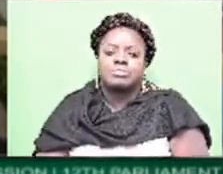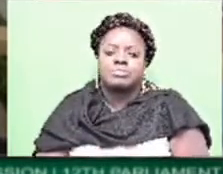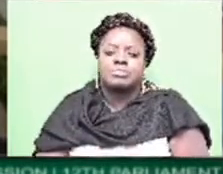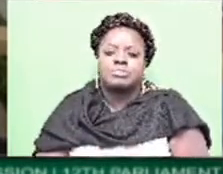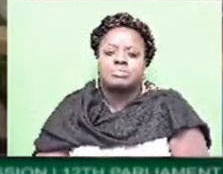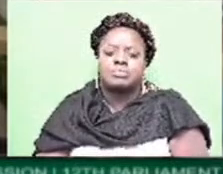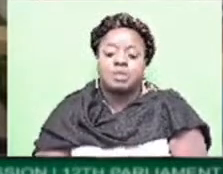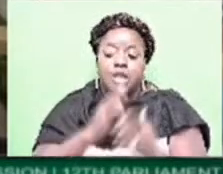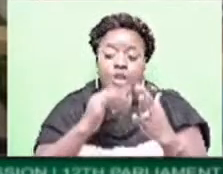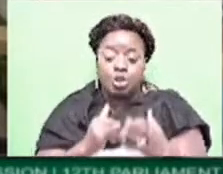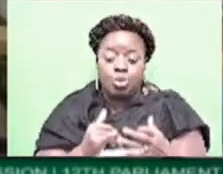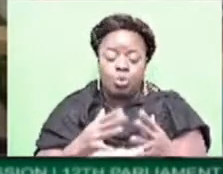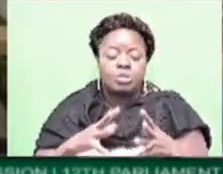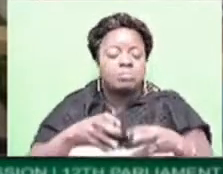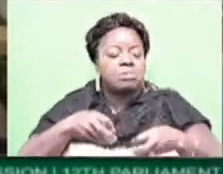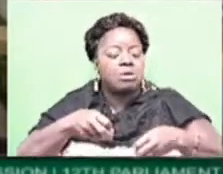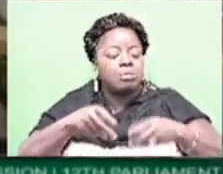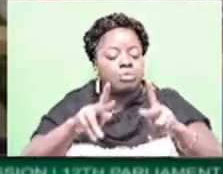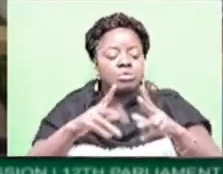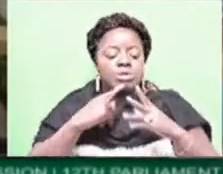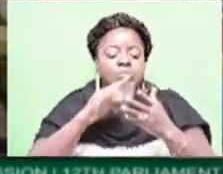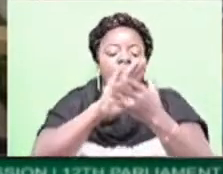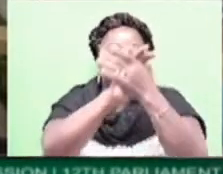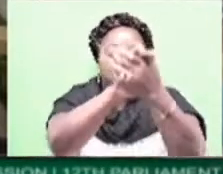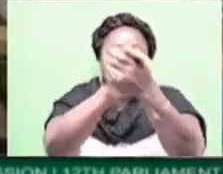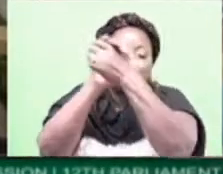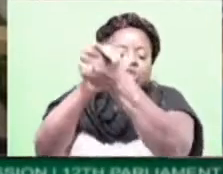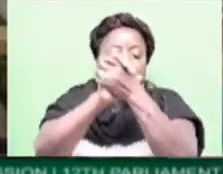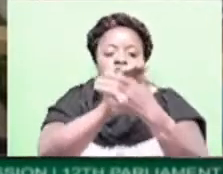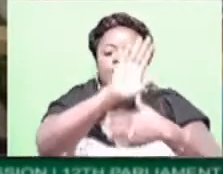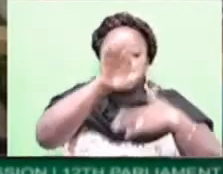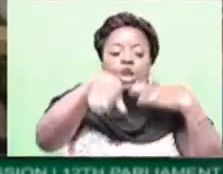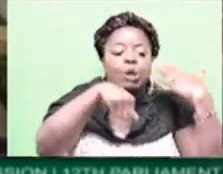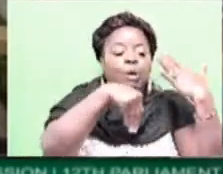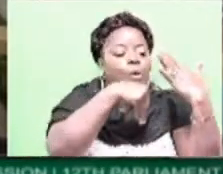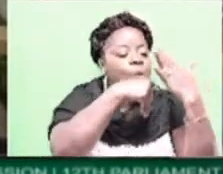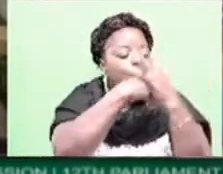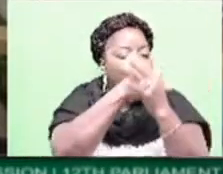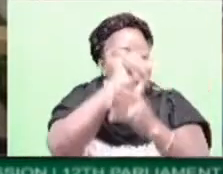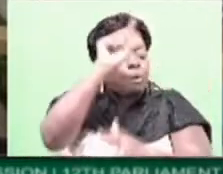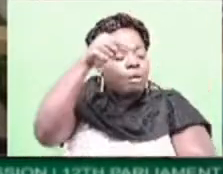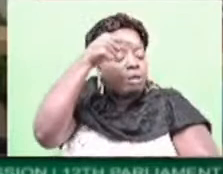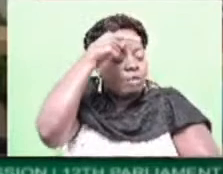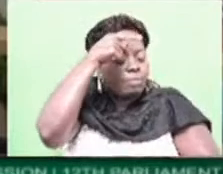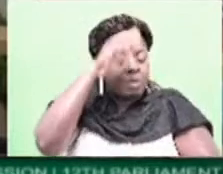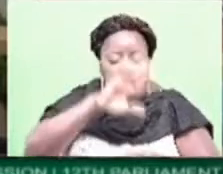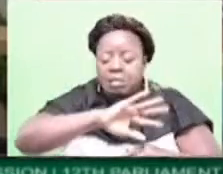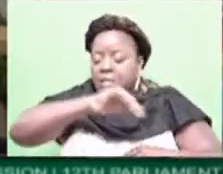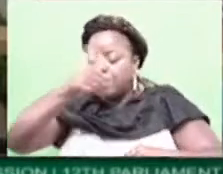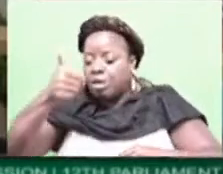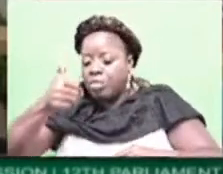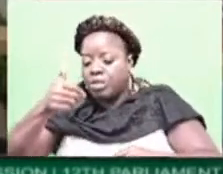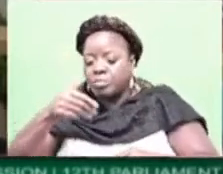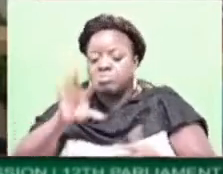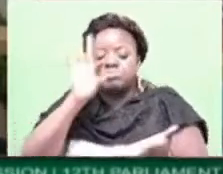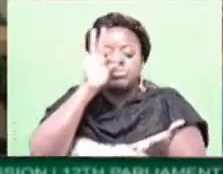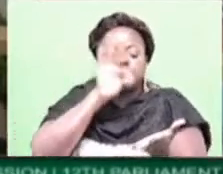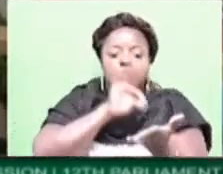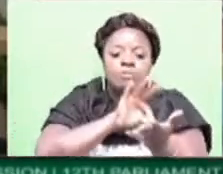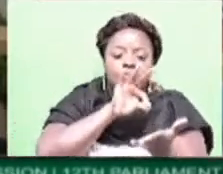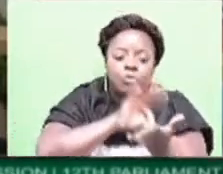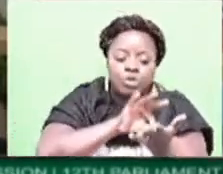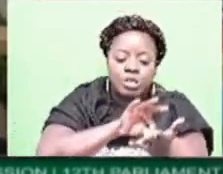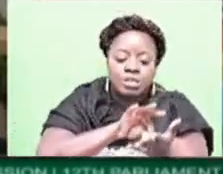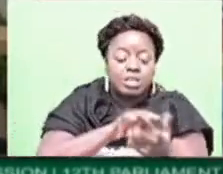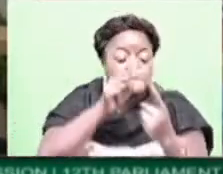opportunity to congratulate all my colleagues on both sides of the House for being elected, especially the new ones,